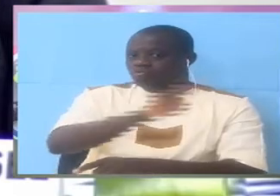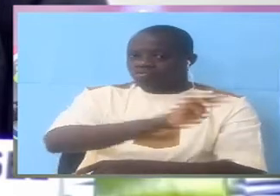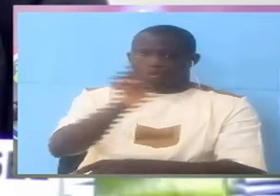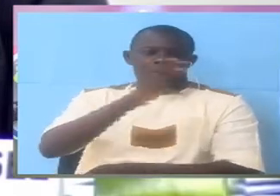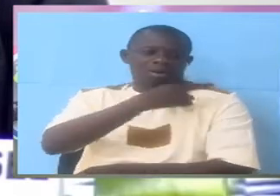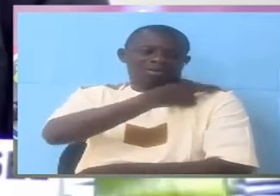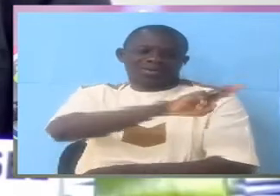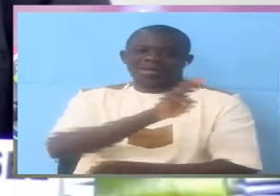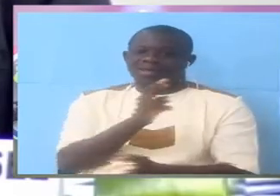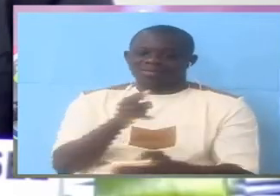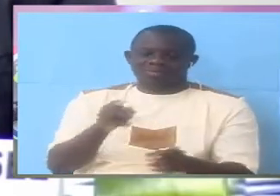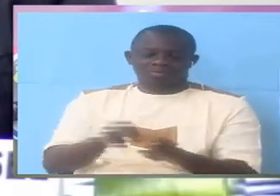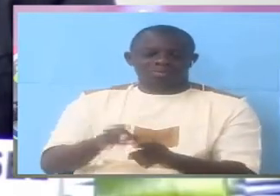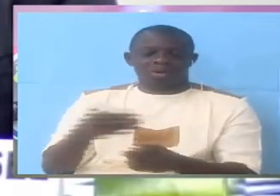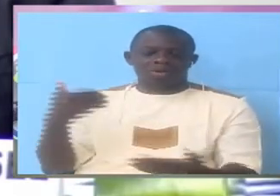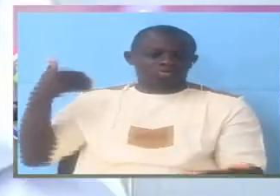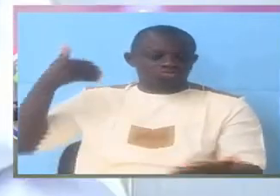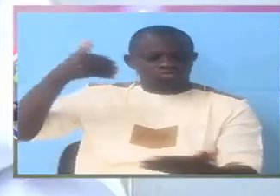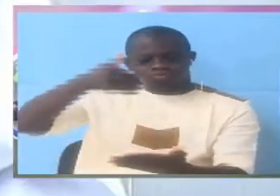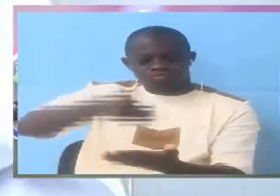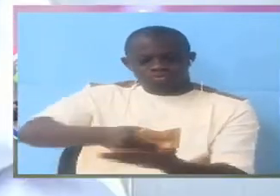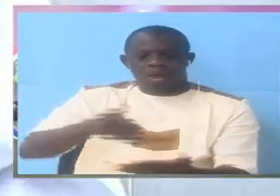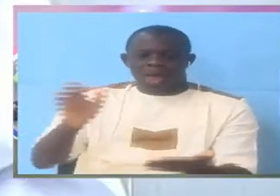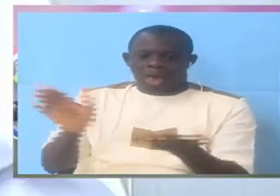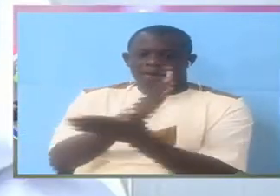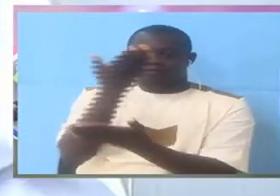you were taken away from there. Resign